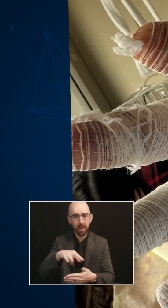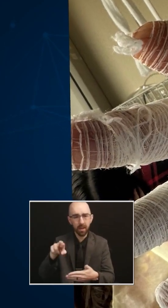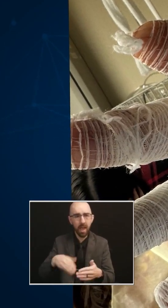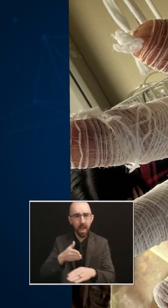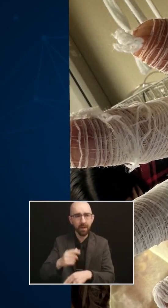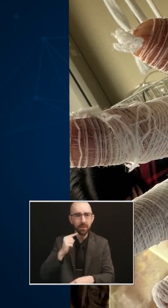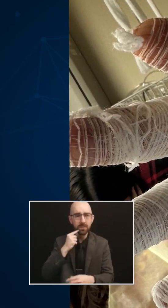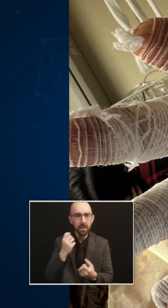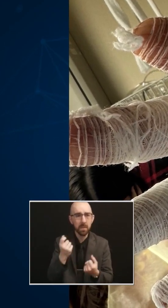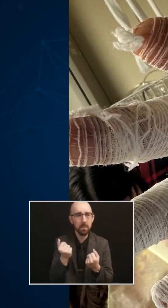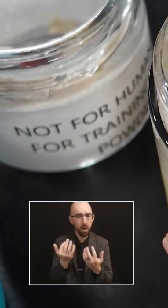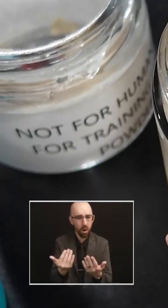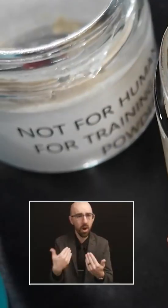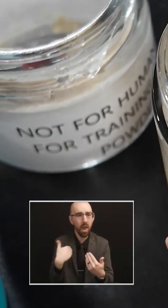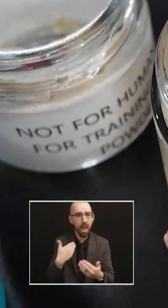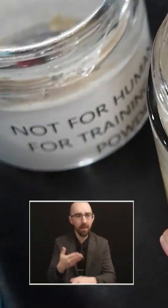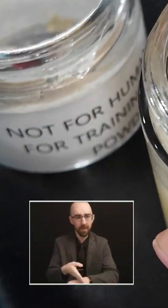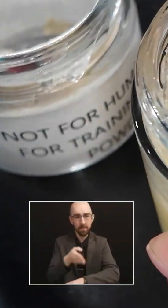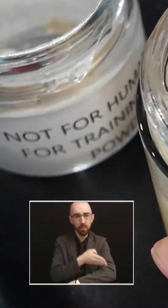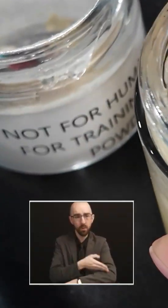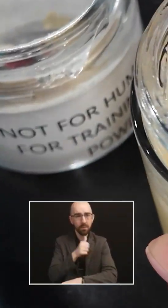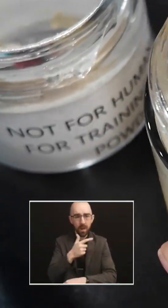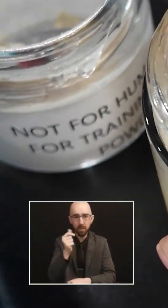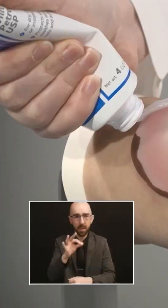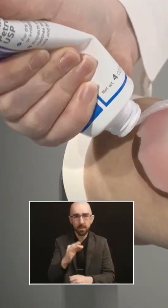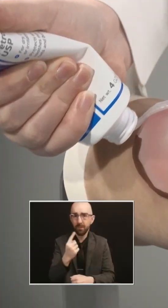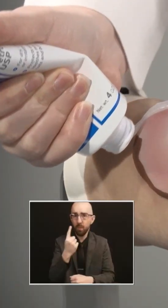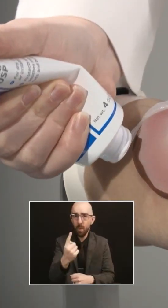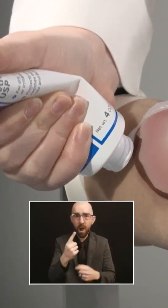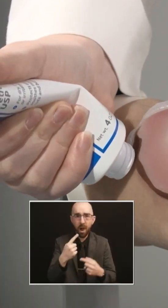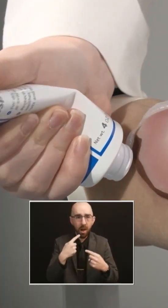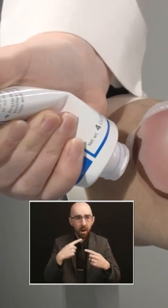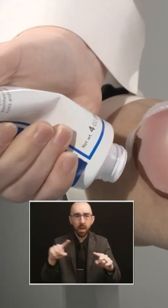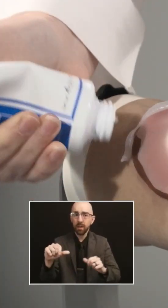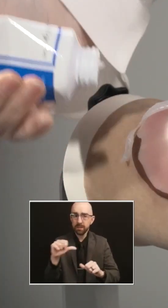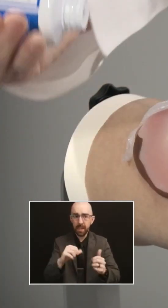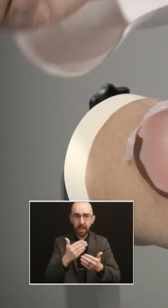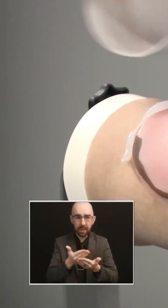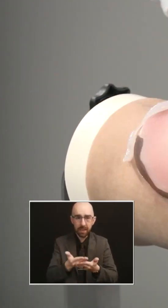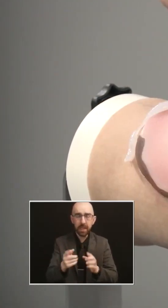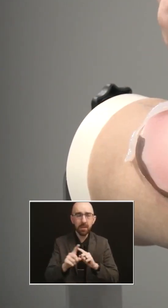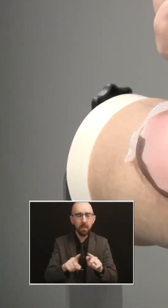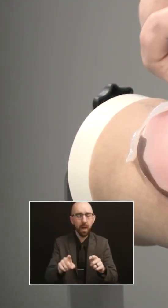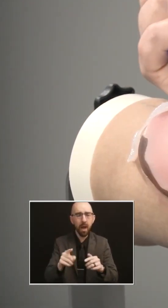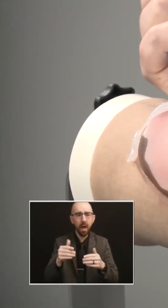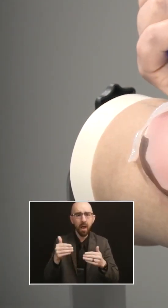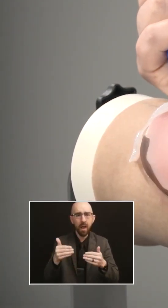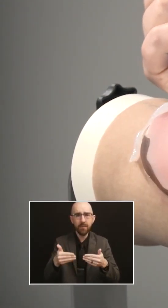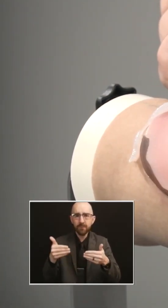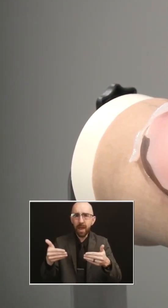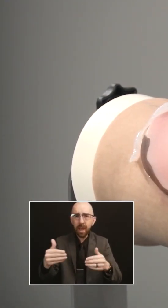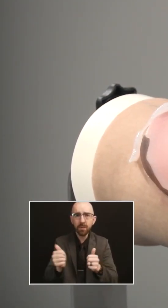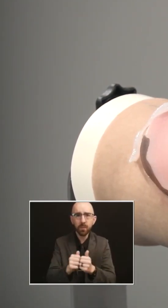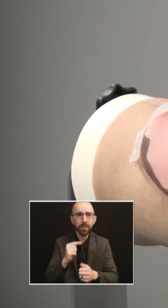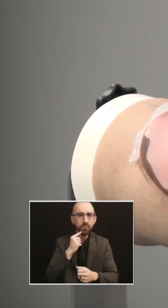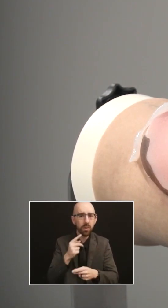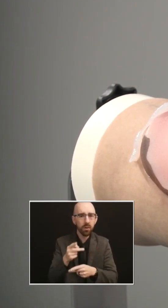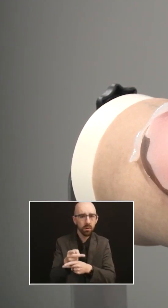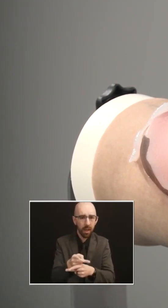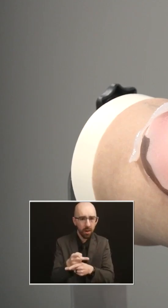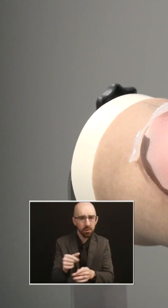have improved, not because of a single breakthrough, rather because of advances across critical care, surgery,